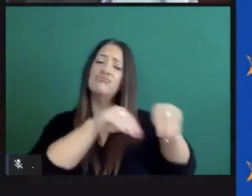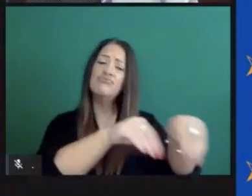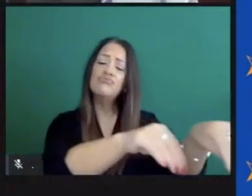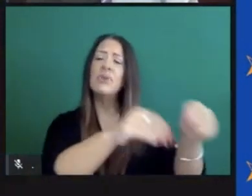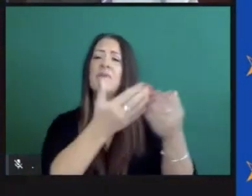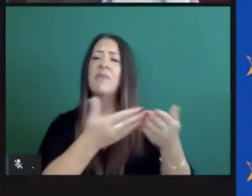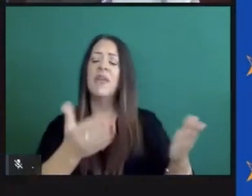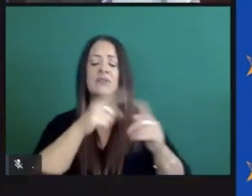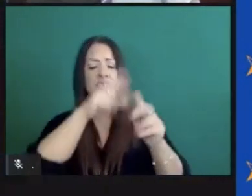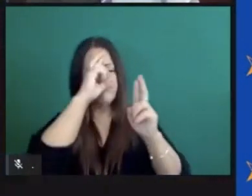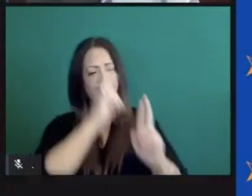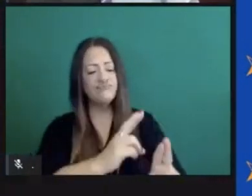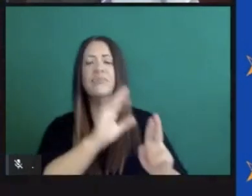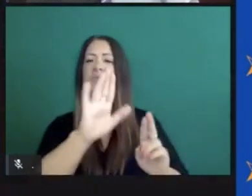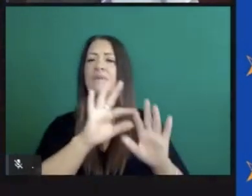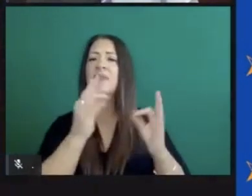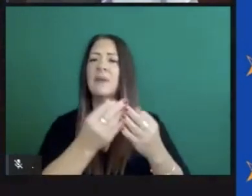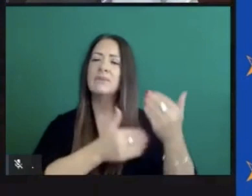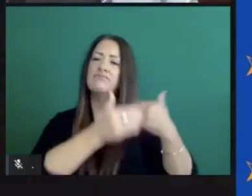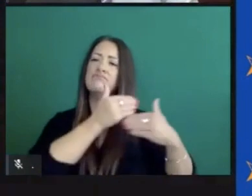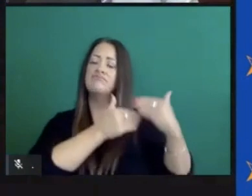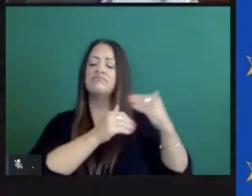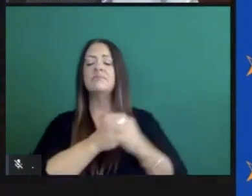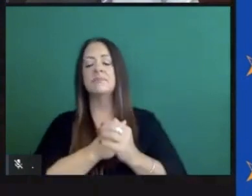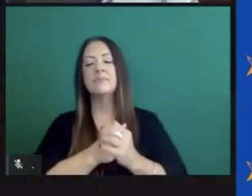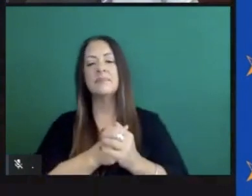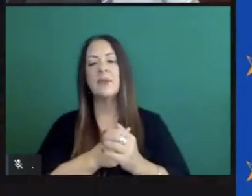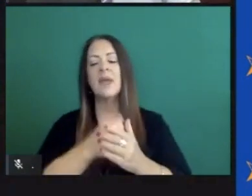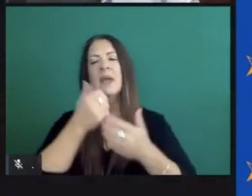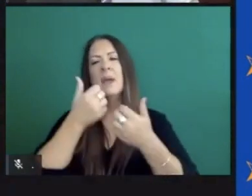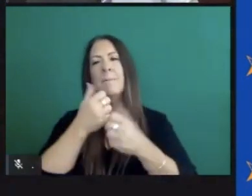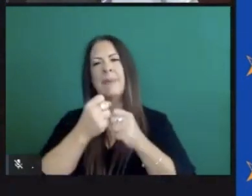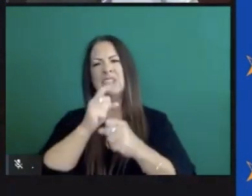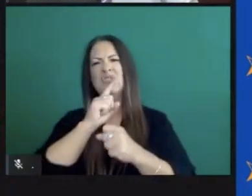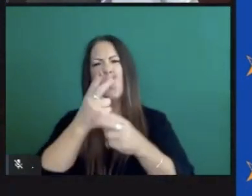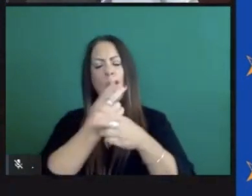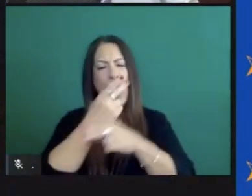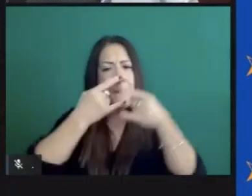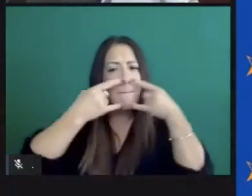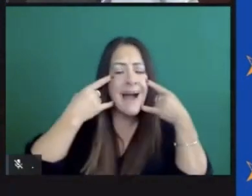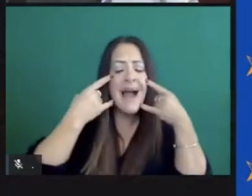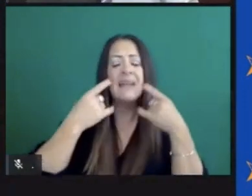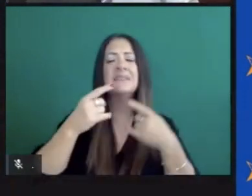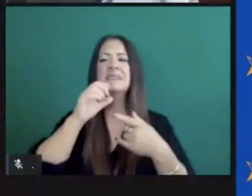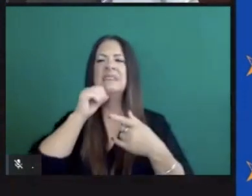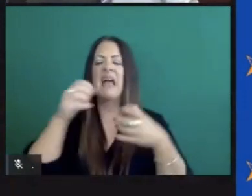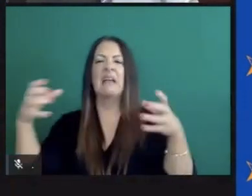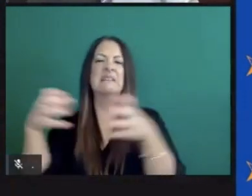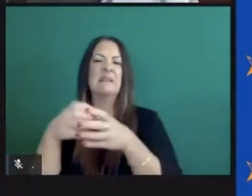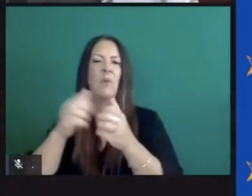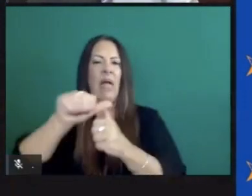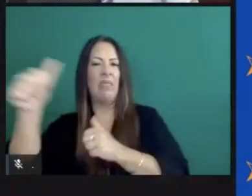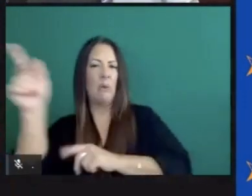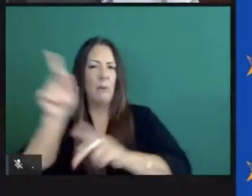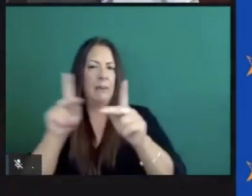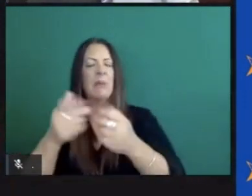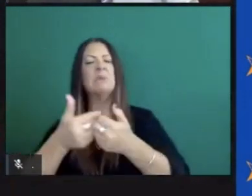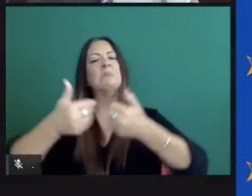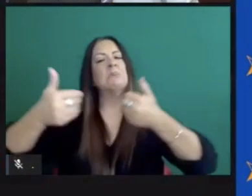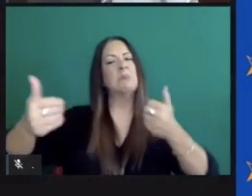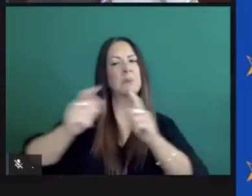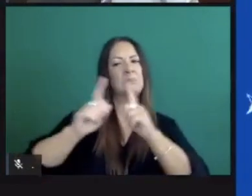physical distancing, and making sure that you're not mixing with others who happen to be at the same cemetery also